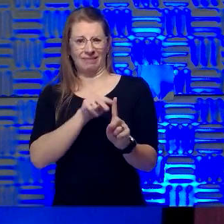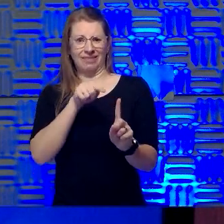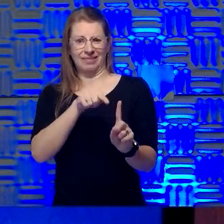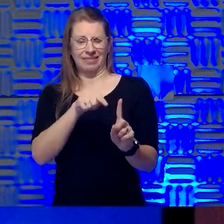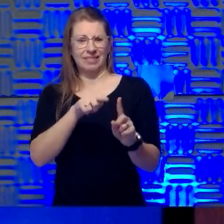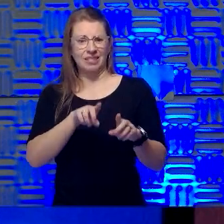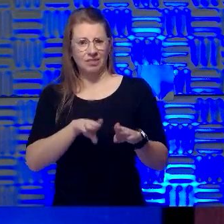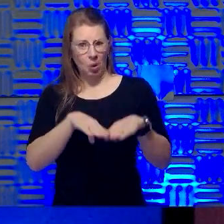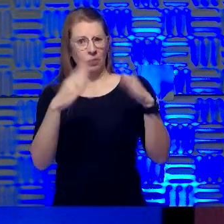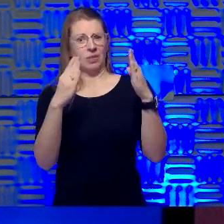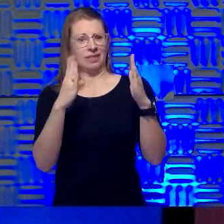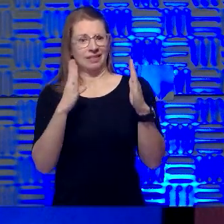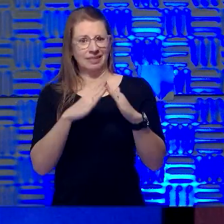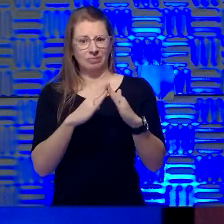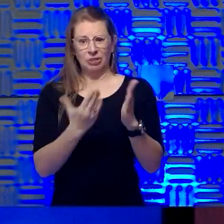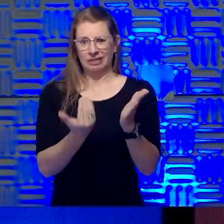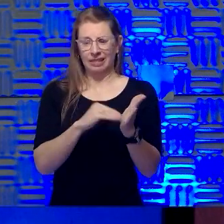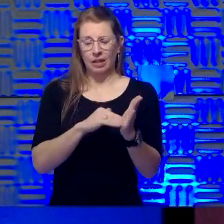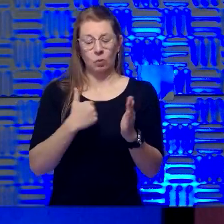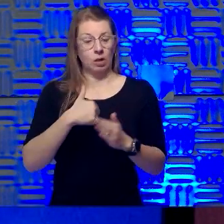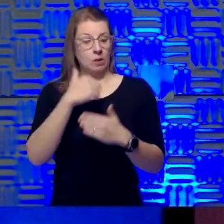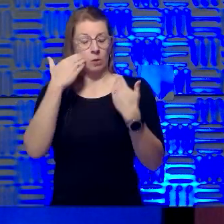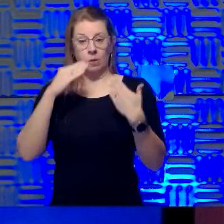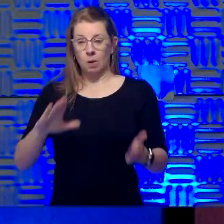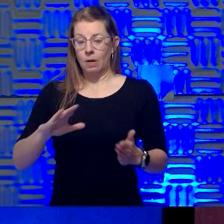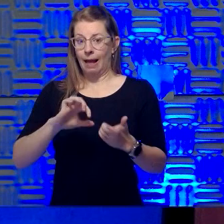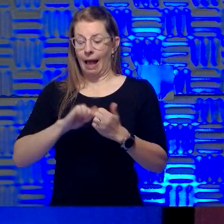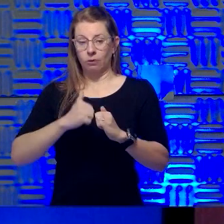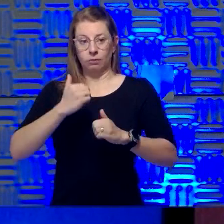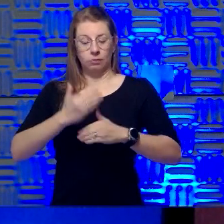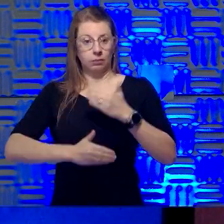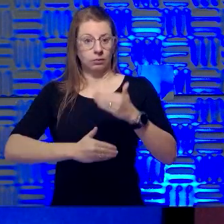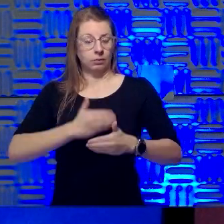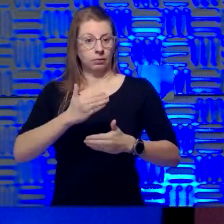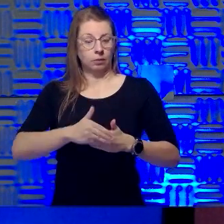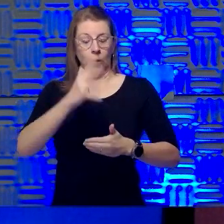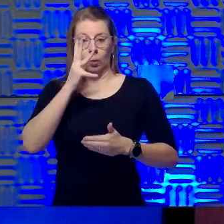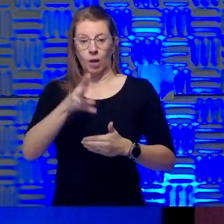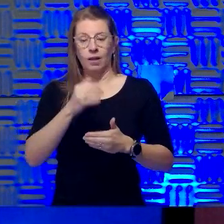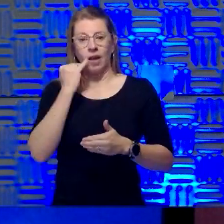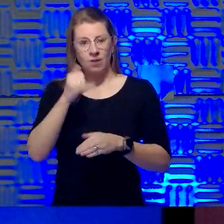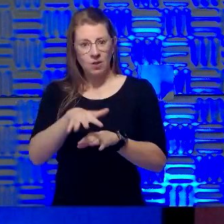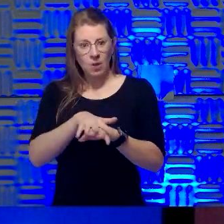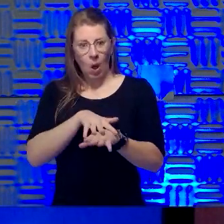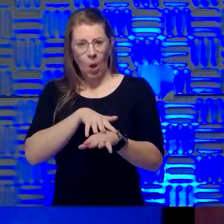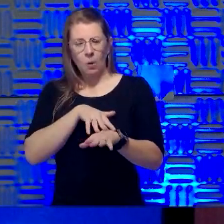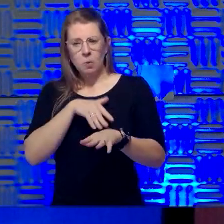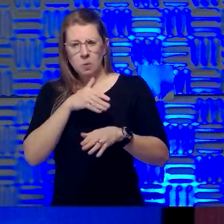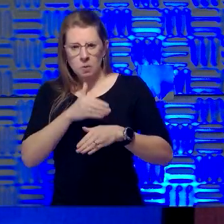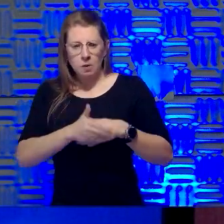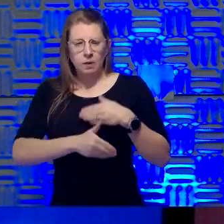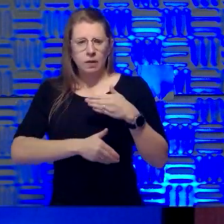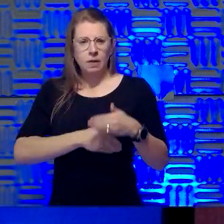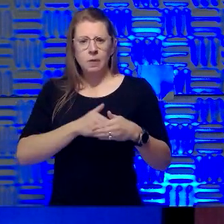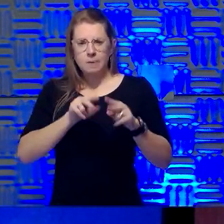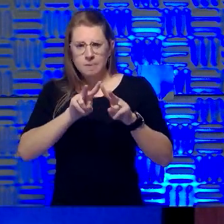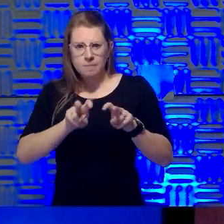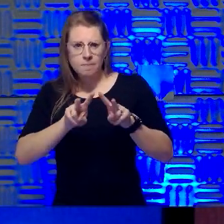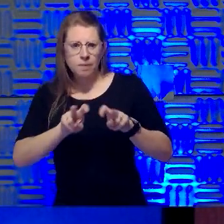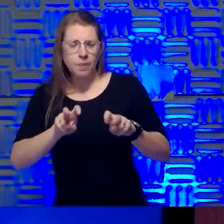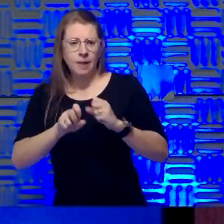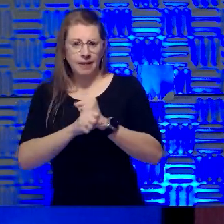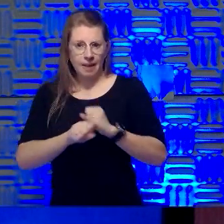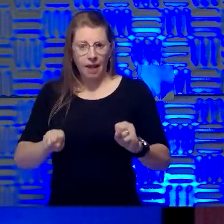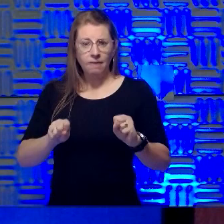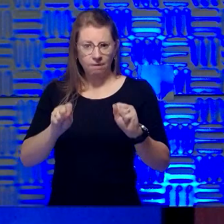society. We don't know how this is going to go, right? But if you go a little slower, you can be a little safer. And so if you